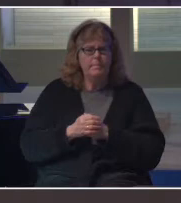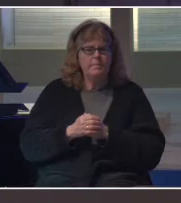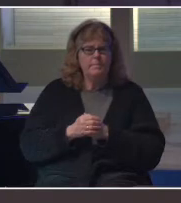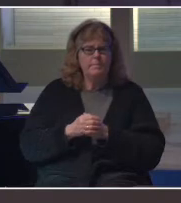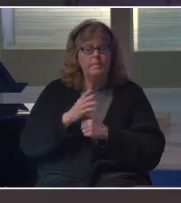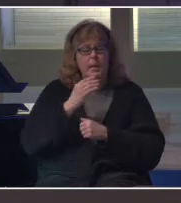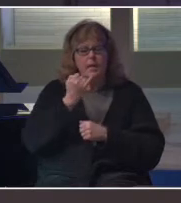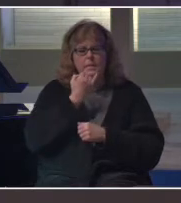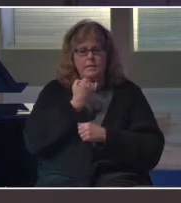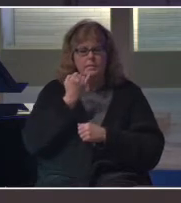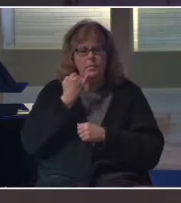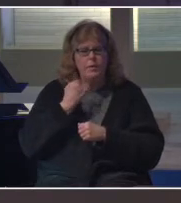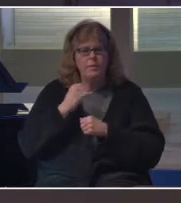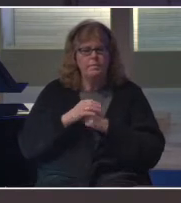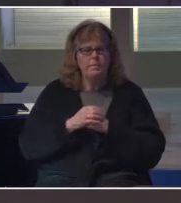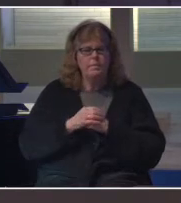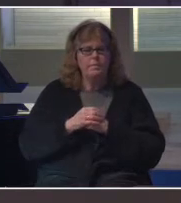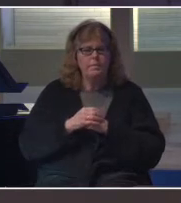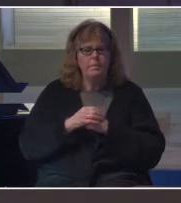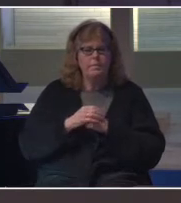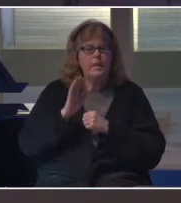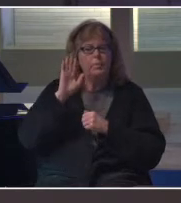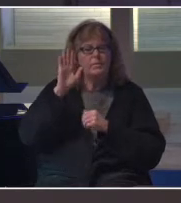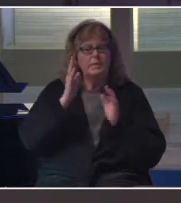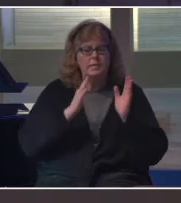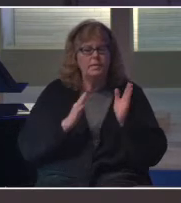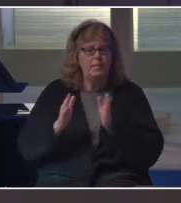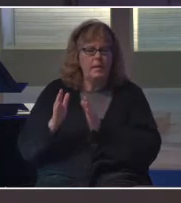and Israel. That was his plan.